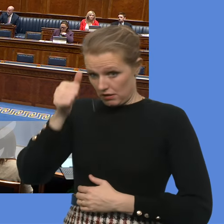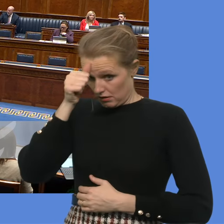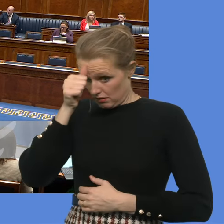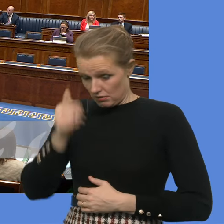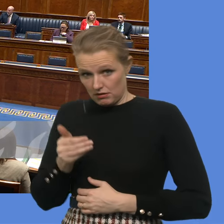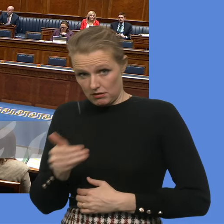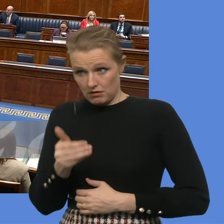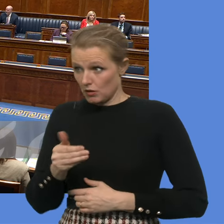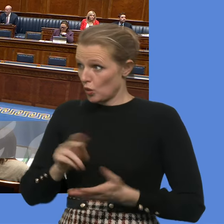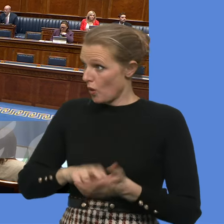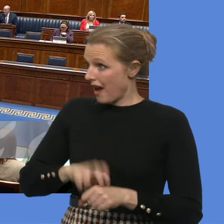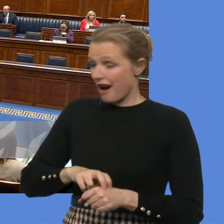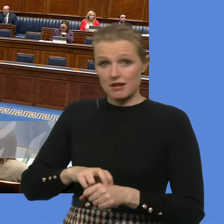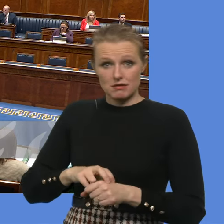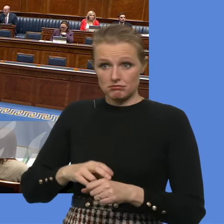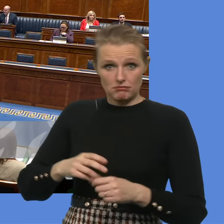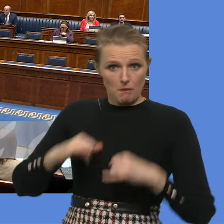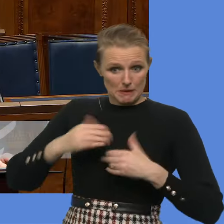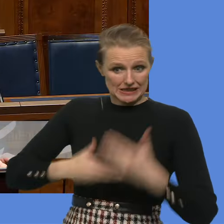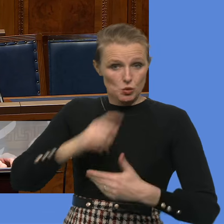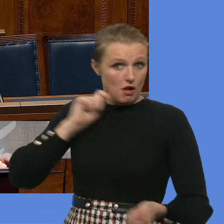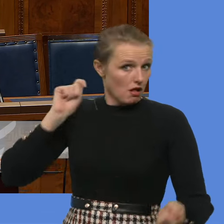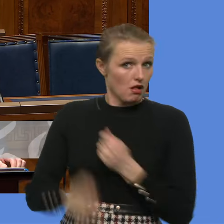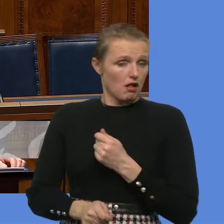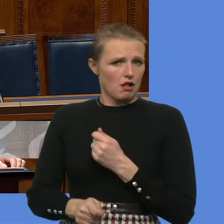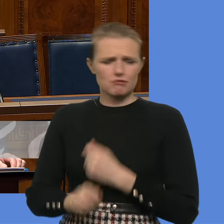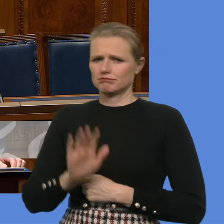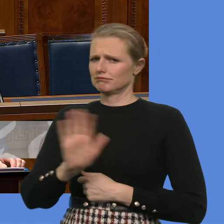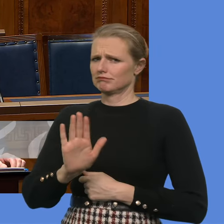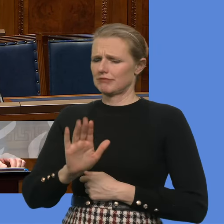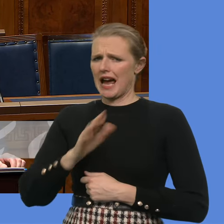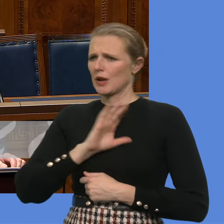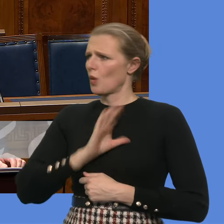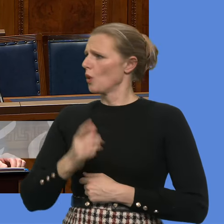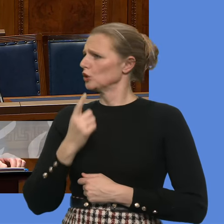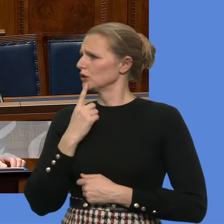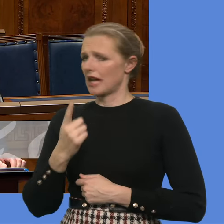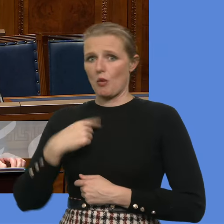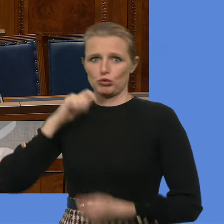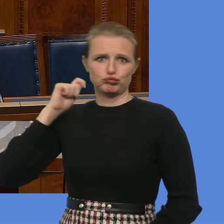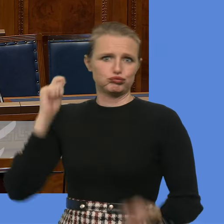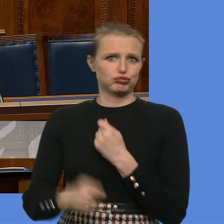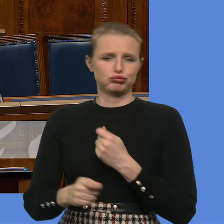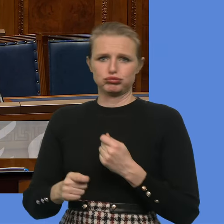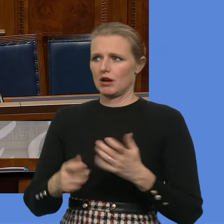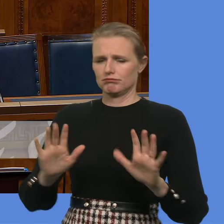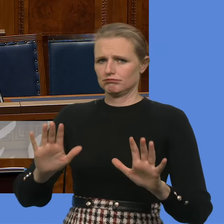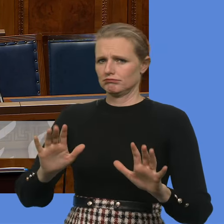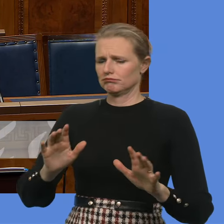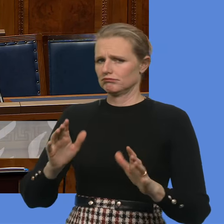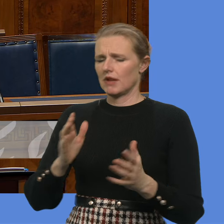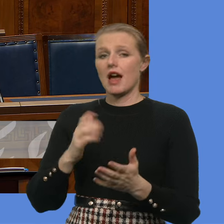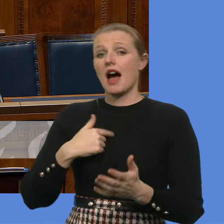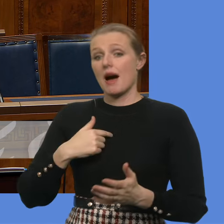its Northern Ireland operations, and it would be wrong to speculate on potential outcomes for Spirit locally as these discussions continue. My office is